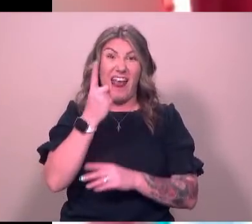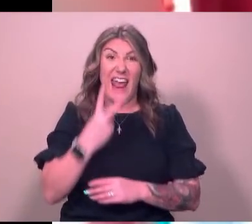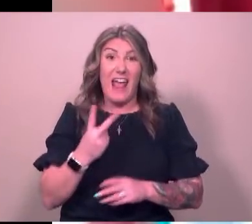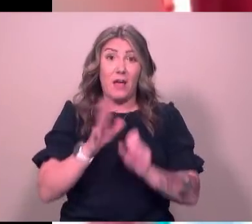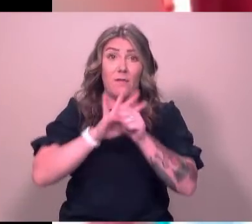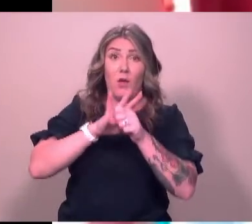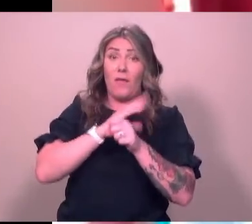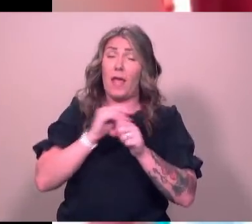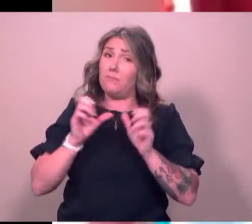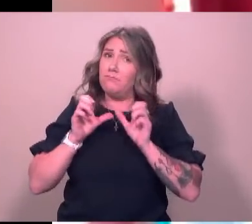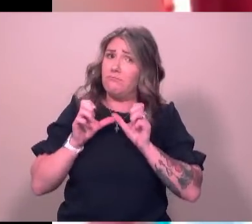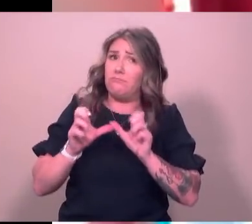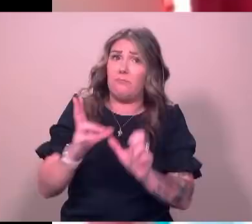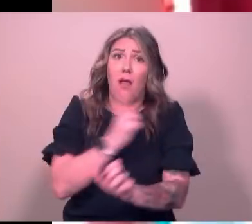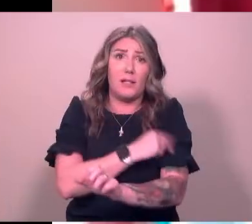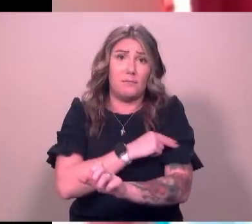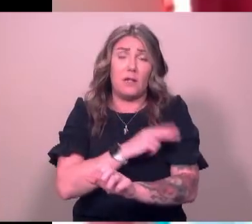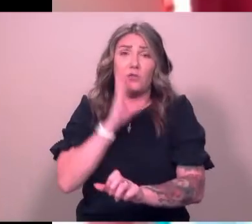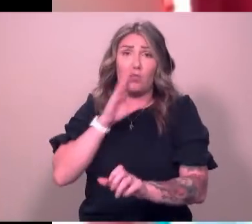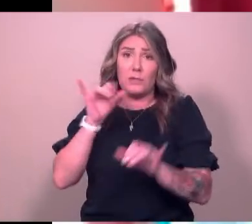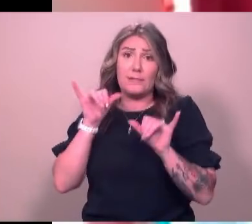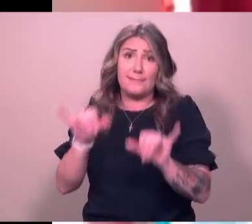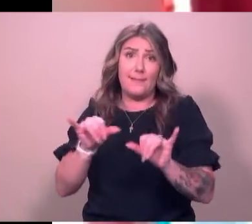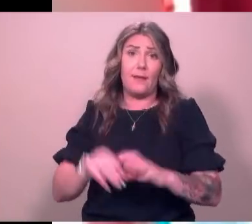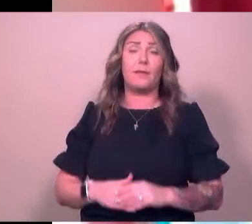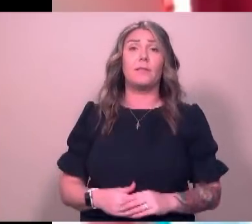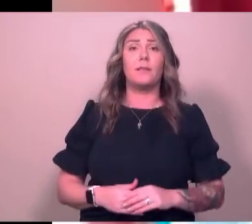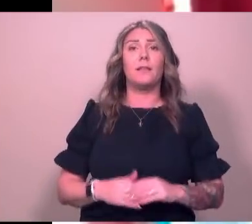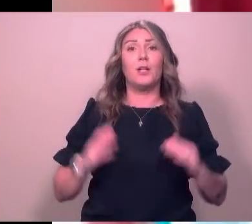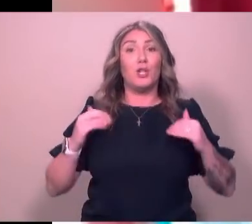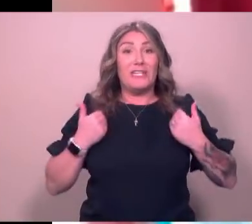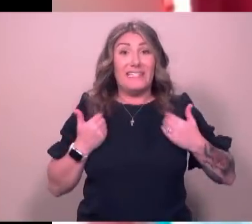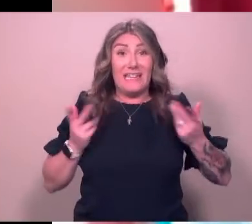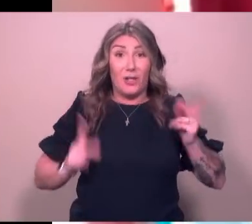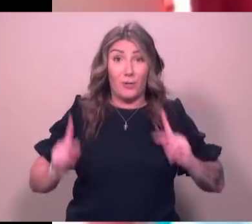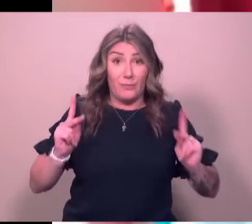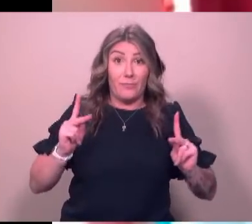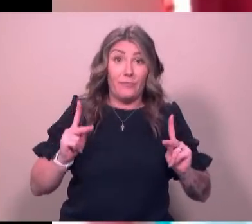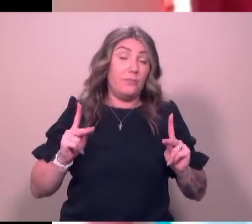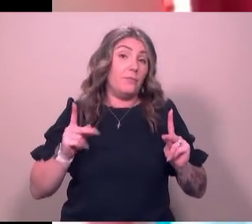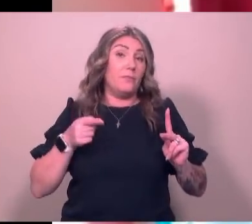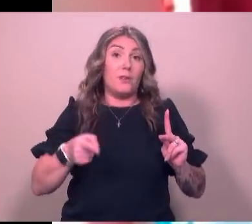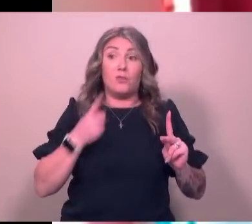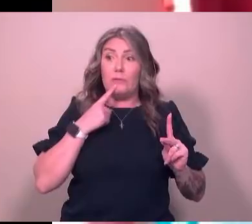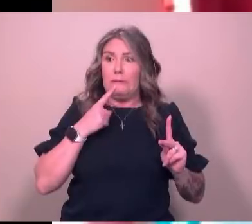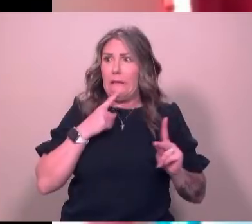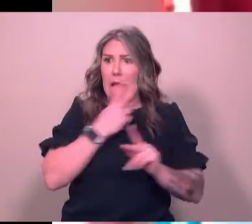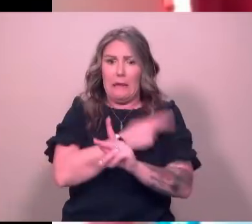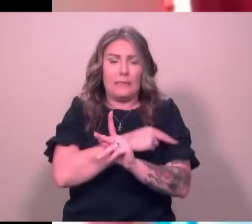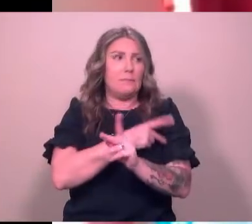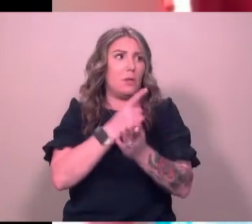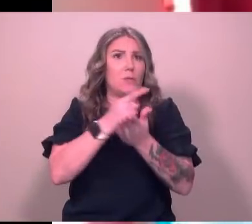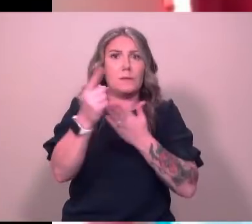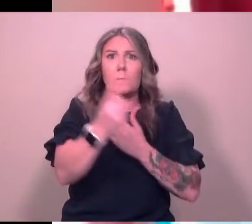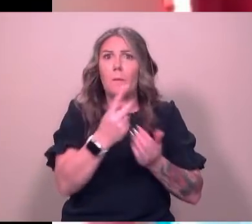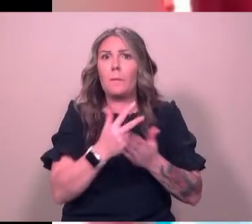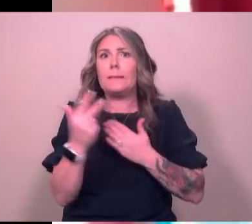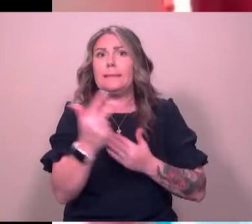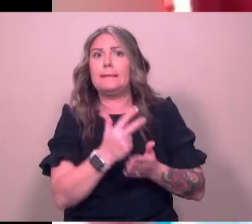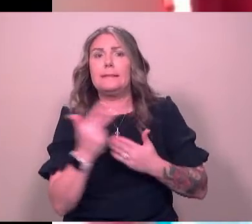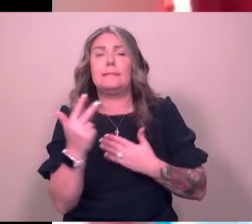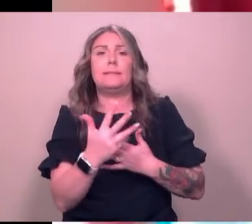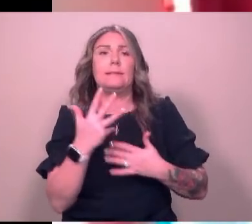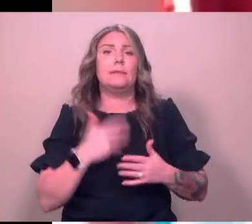long hospitalizations, as you're aware of. These are younger people, so they're in the hospital for weeks and weeks and weeks. I think